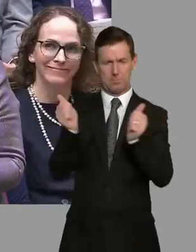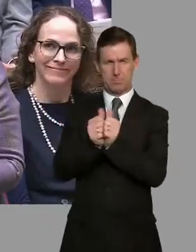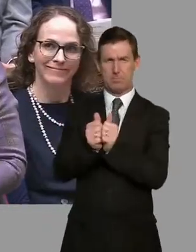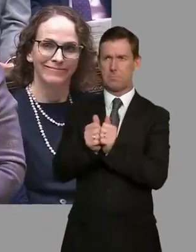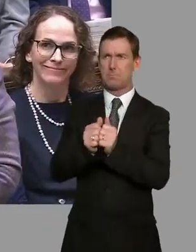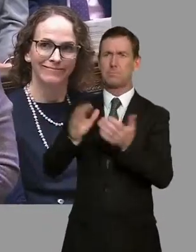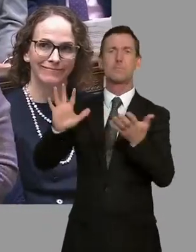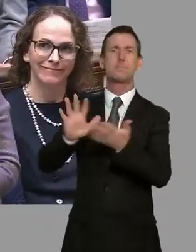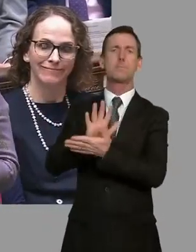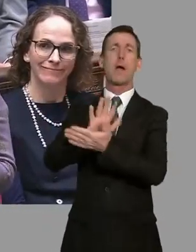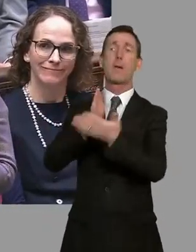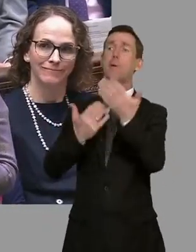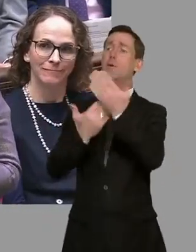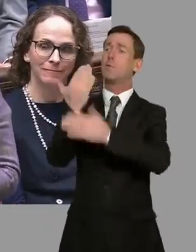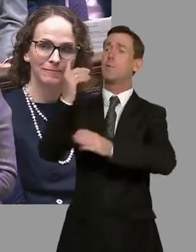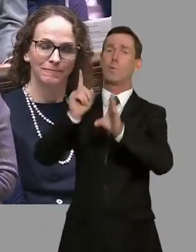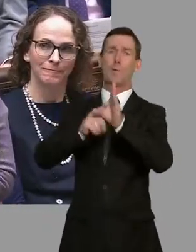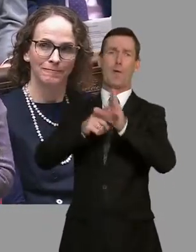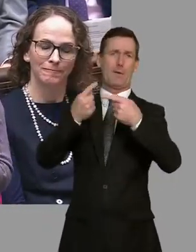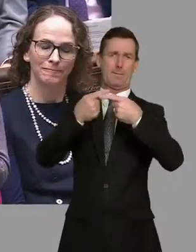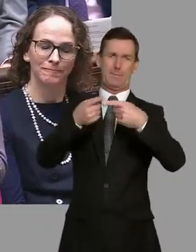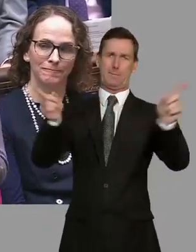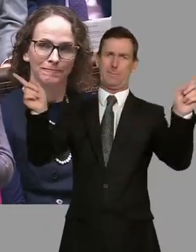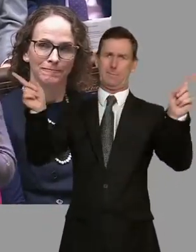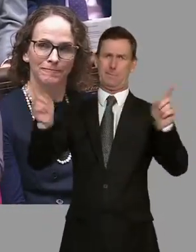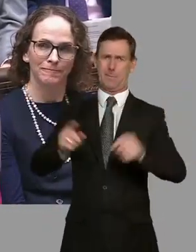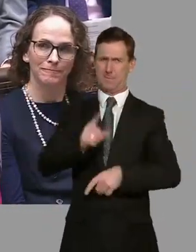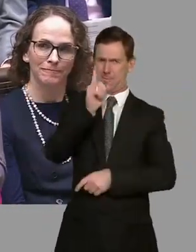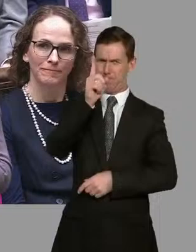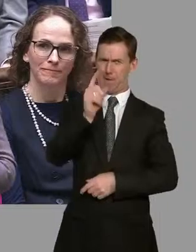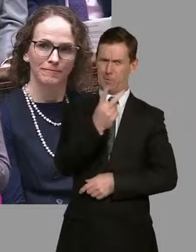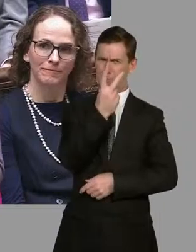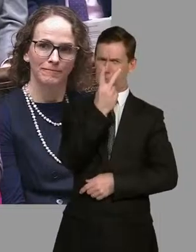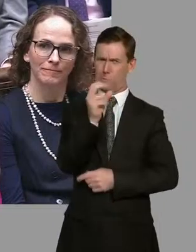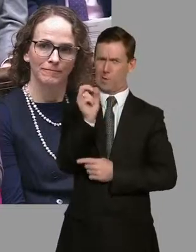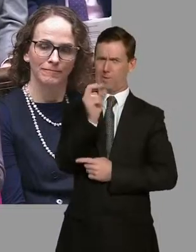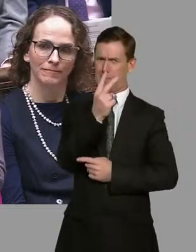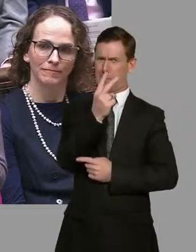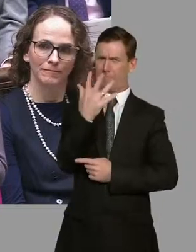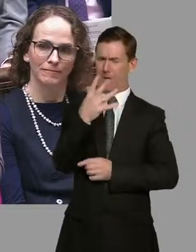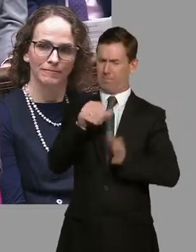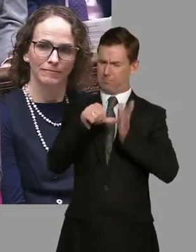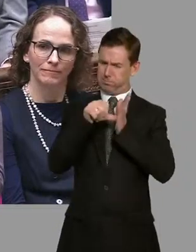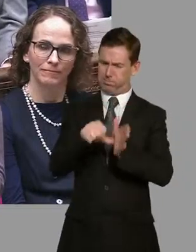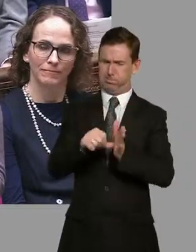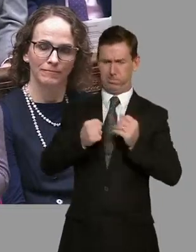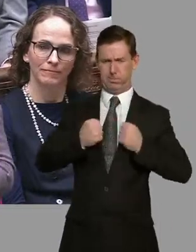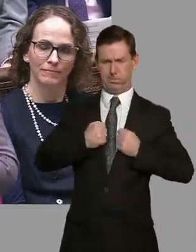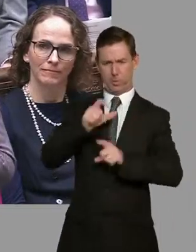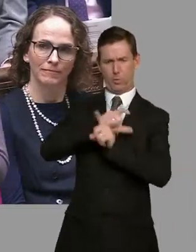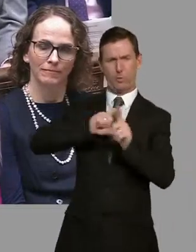is already proving a challenge for many of my constituents. Pensioners, families, small businesses, the